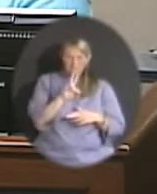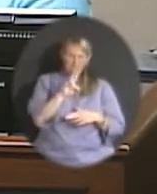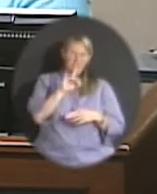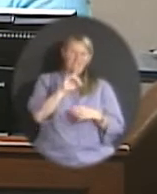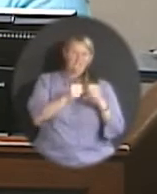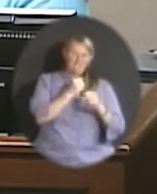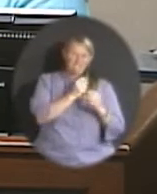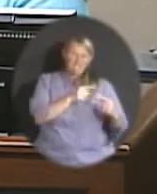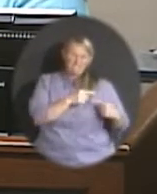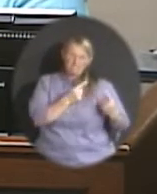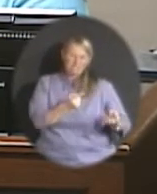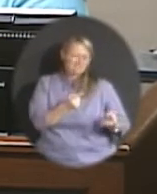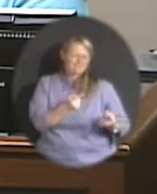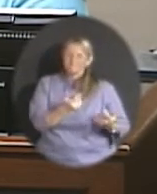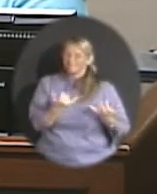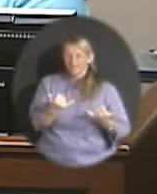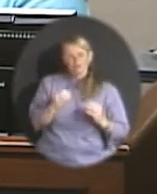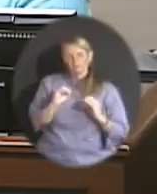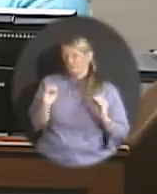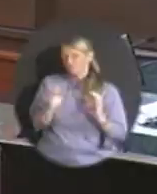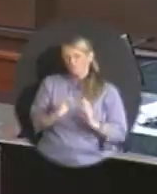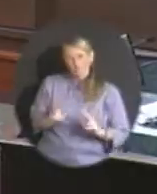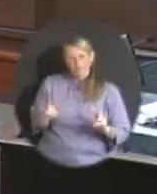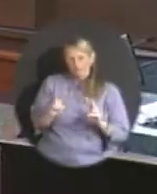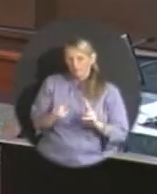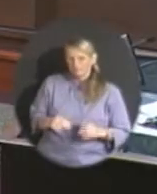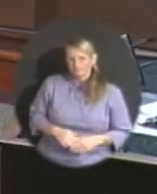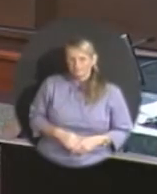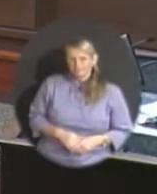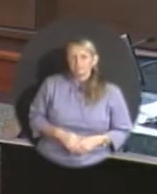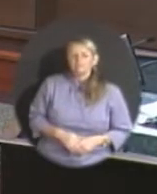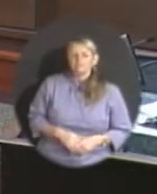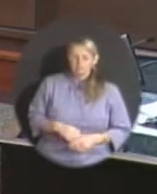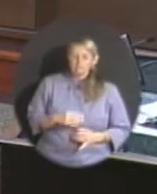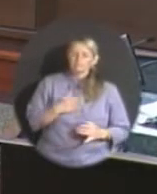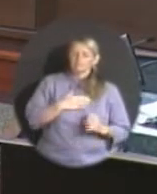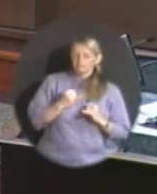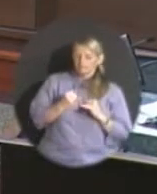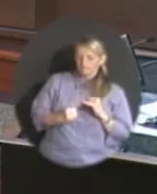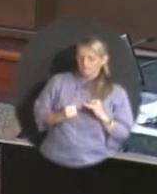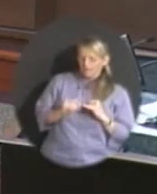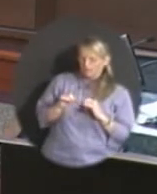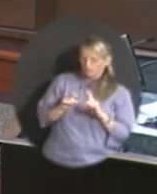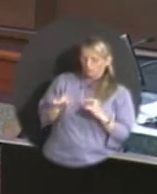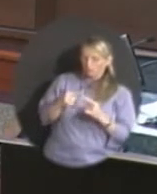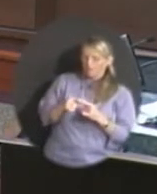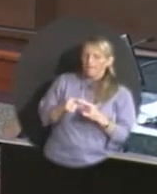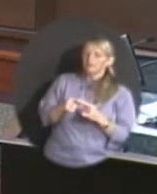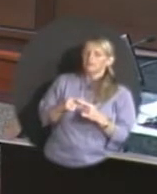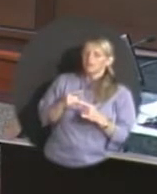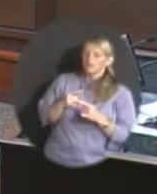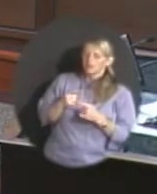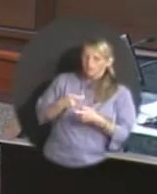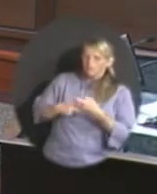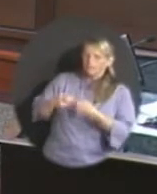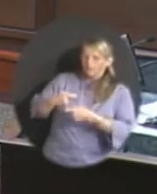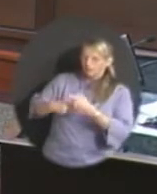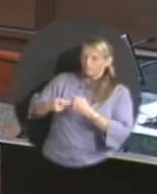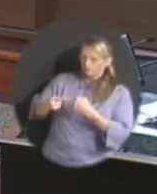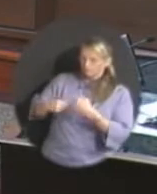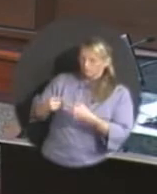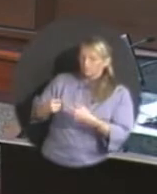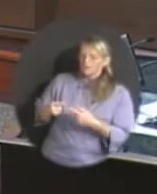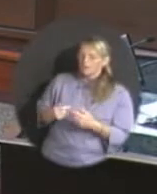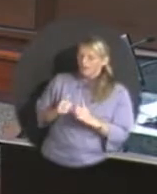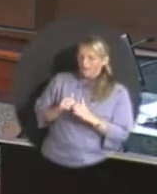has no value on the resale market. And that brings me to my last question, and in regards to our replacement cycle. So how far behind are